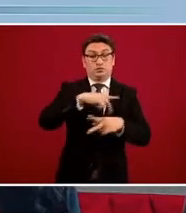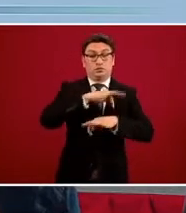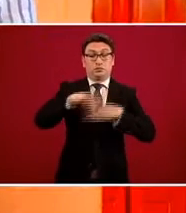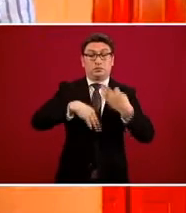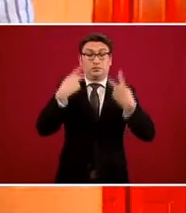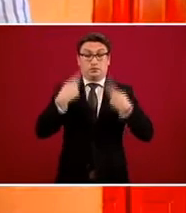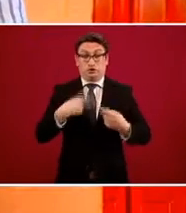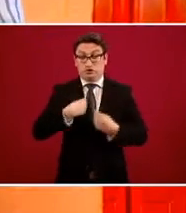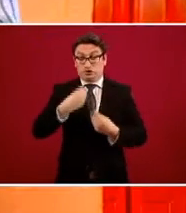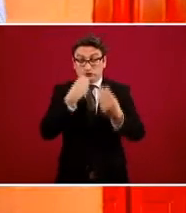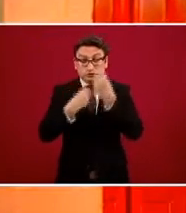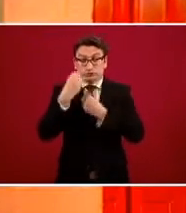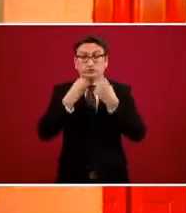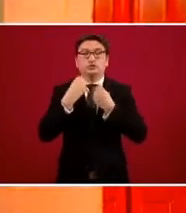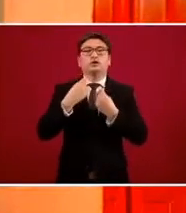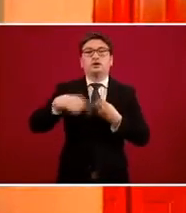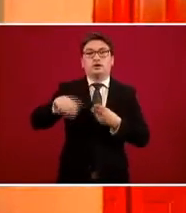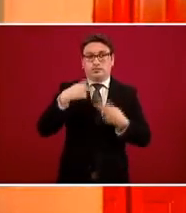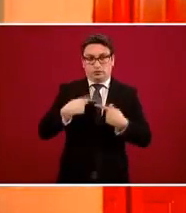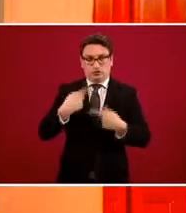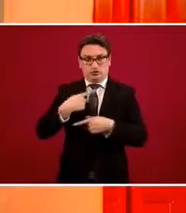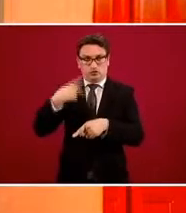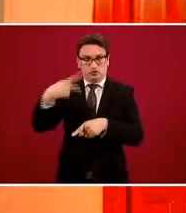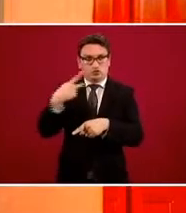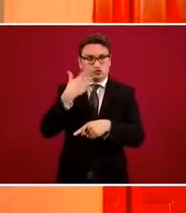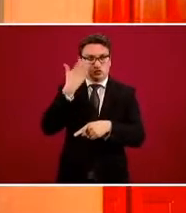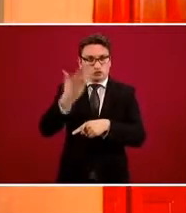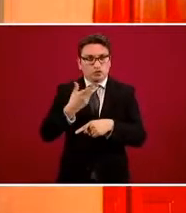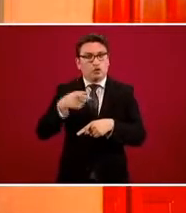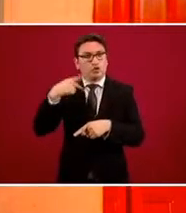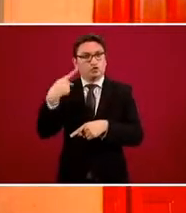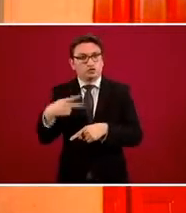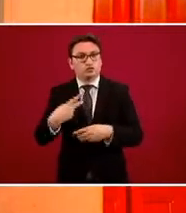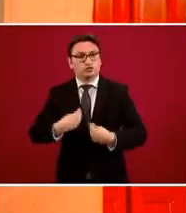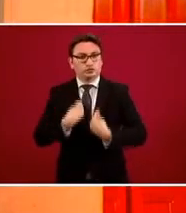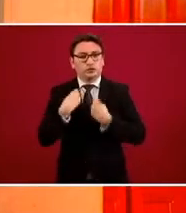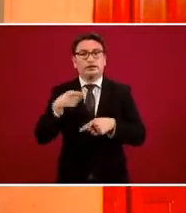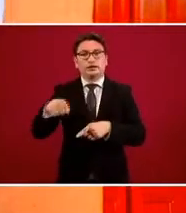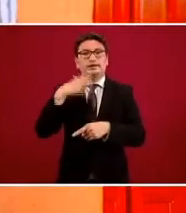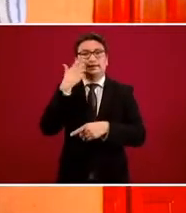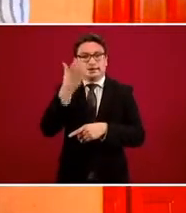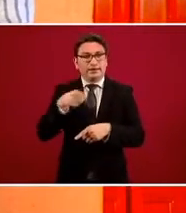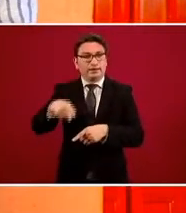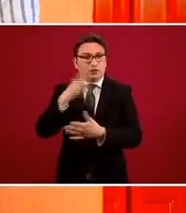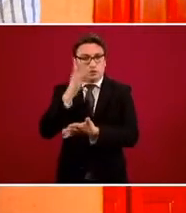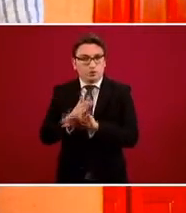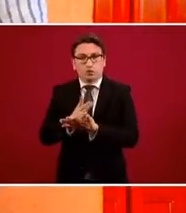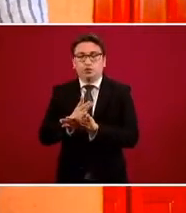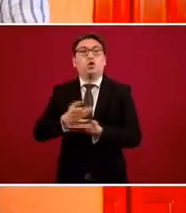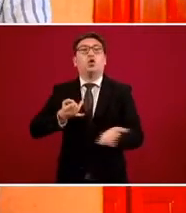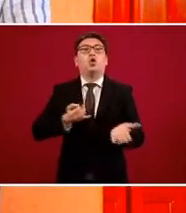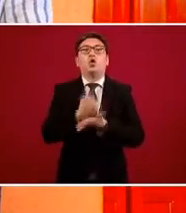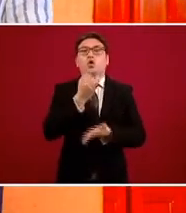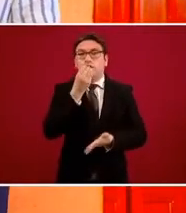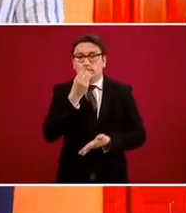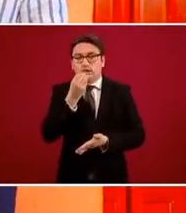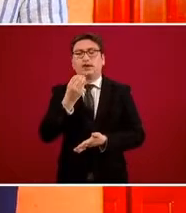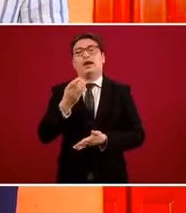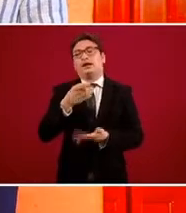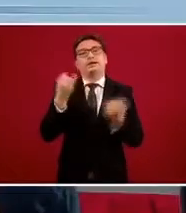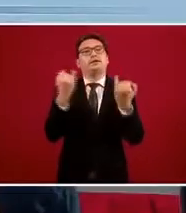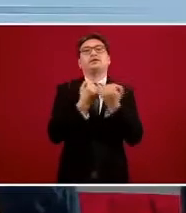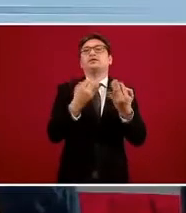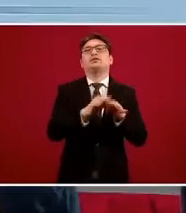preconditions, diabetes, obesity, hypertension, and all of these are related to bad nutrition habits. But we